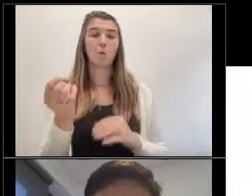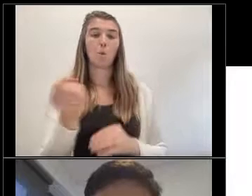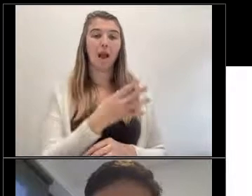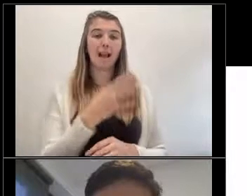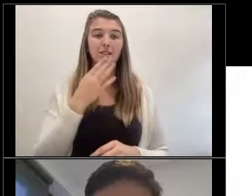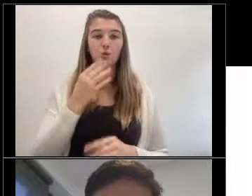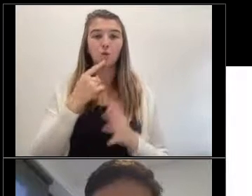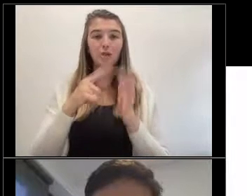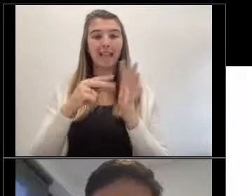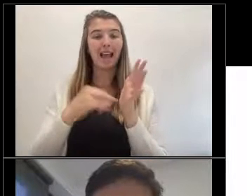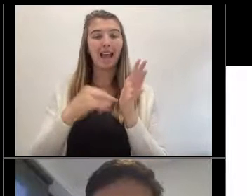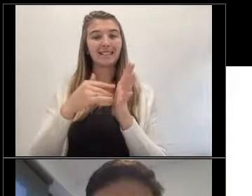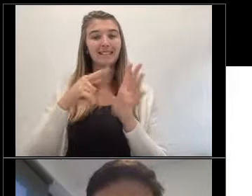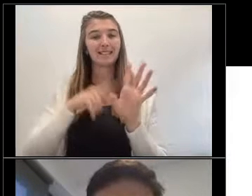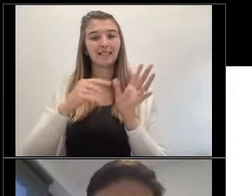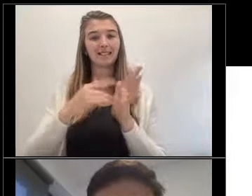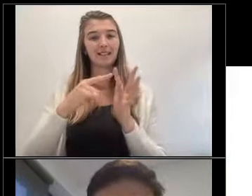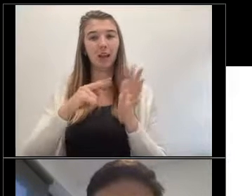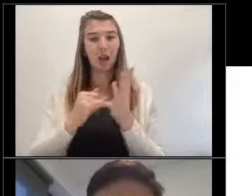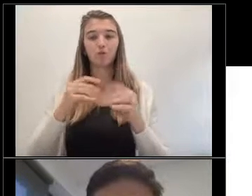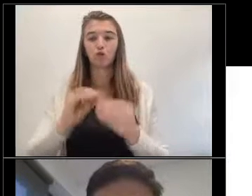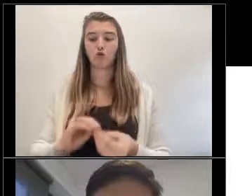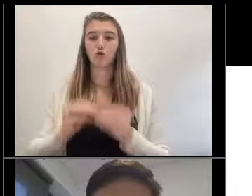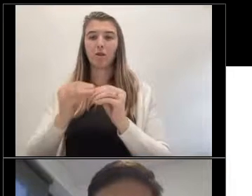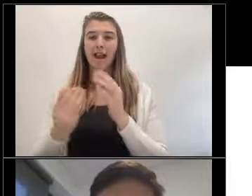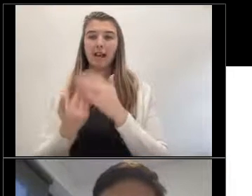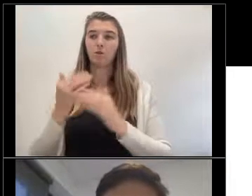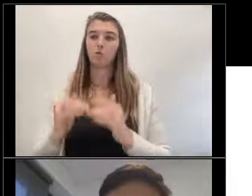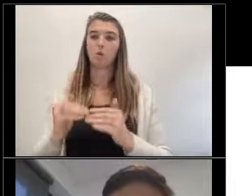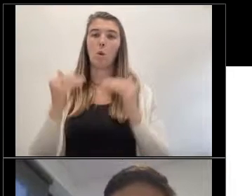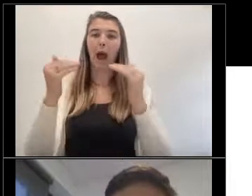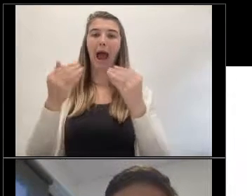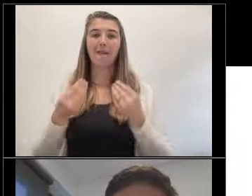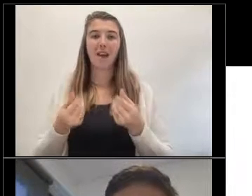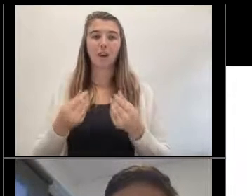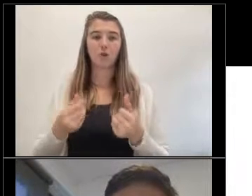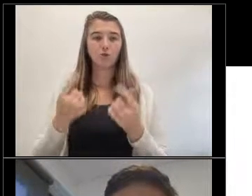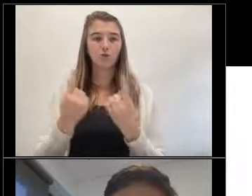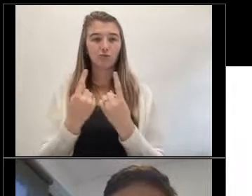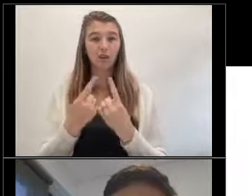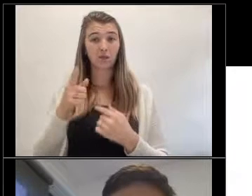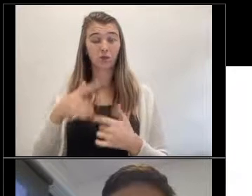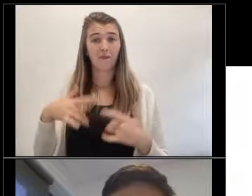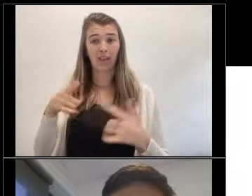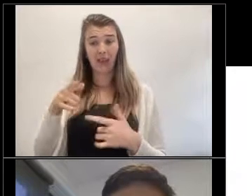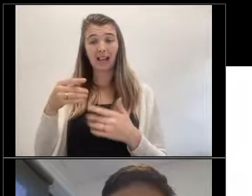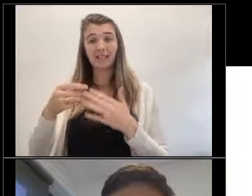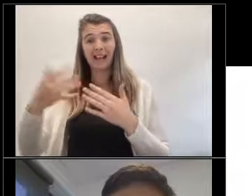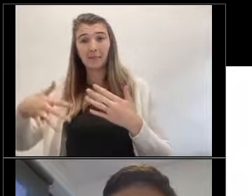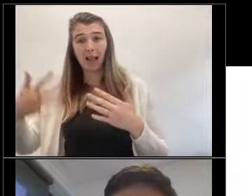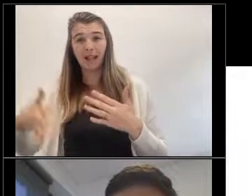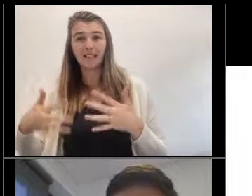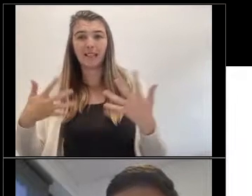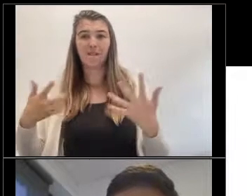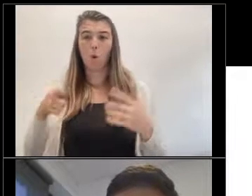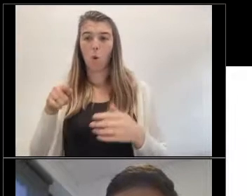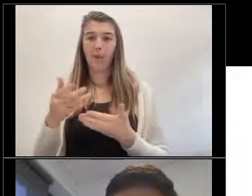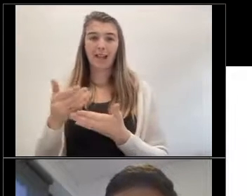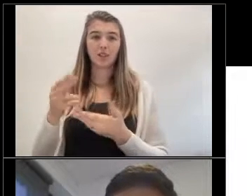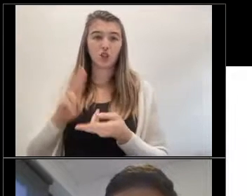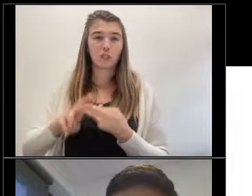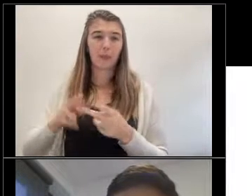and turn to high value products, what is the cost of that? Would you say that was more cost effective than other recycling methods?